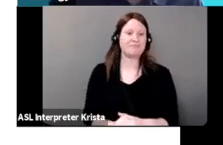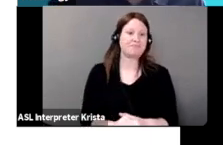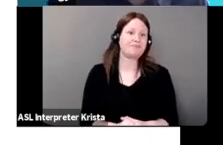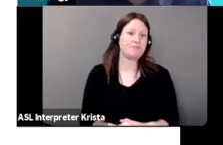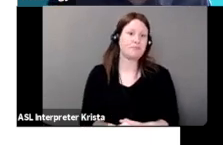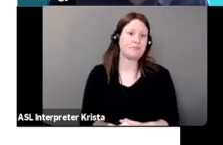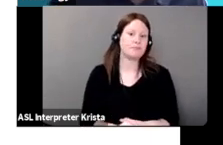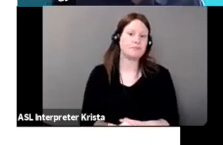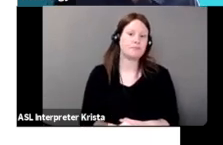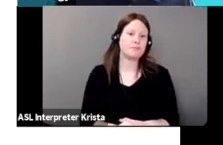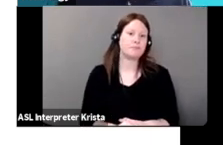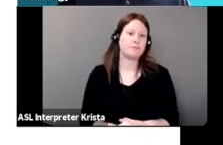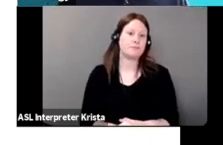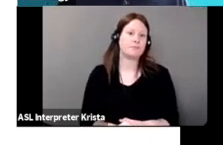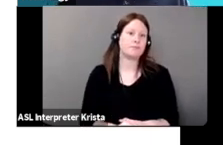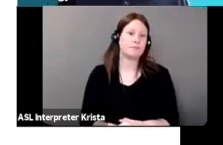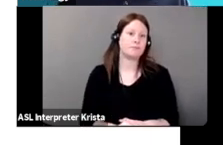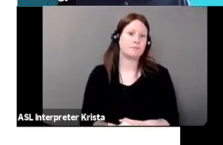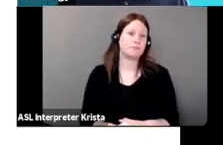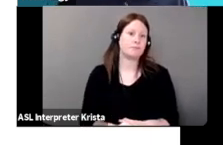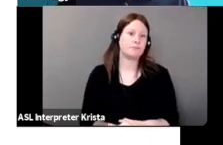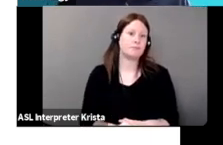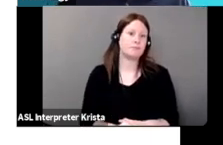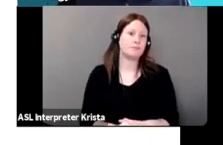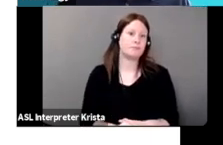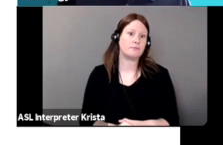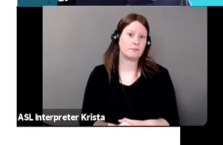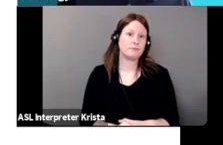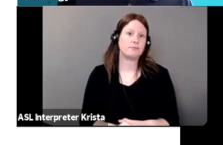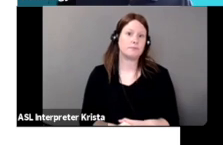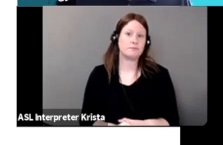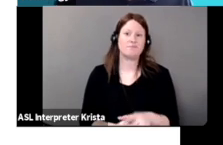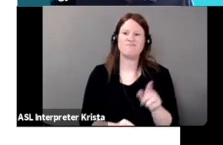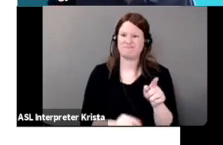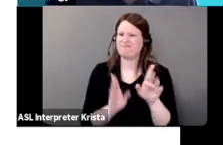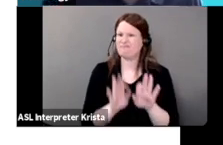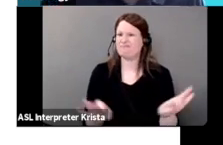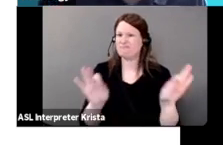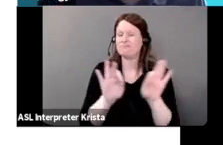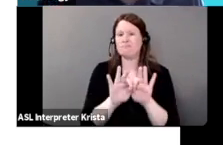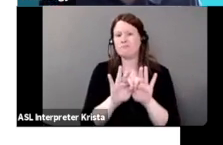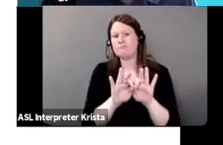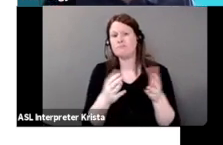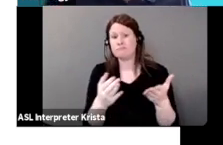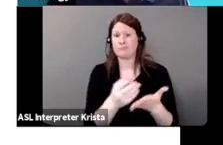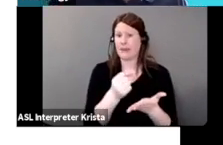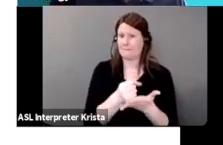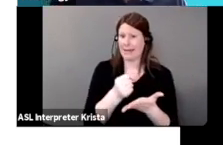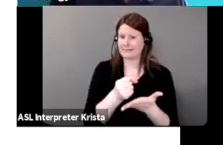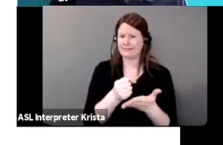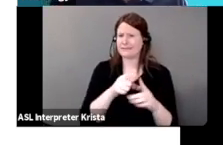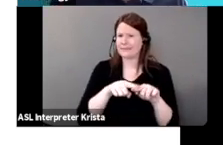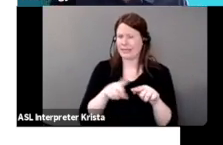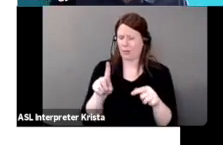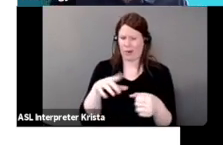So this is an important point. Patents are jurisdictional. A Canadian patent only grants patent